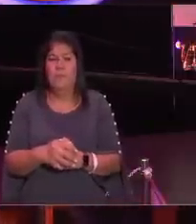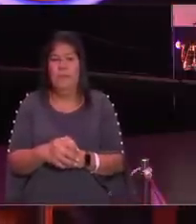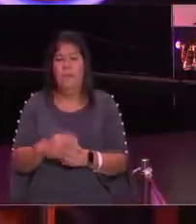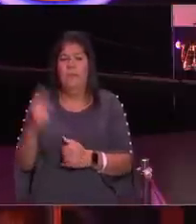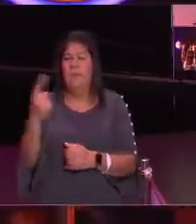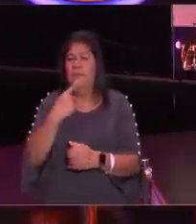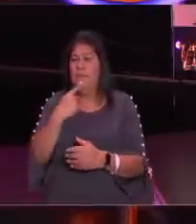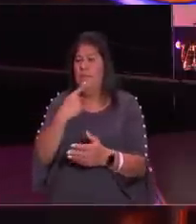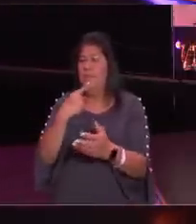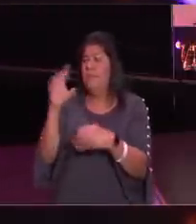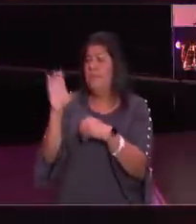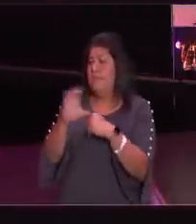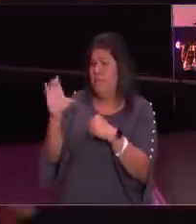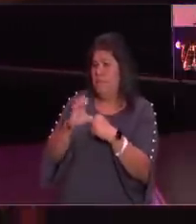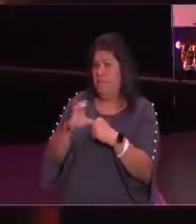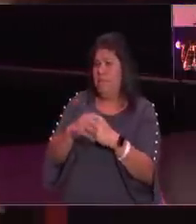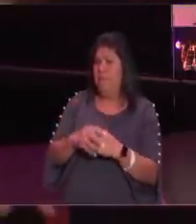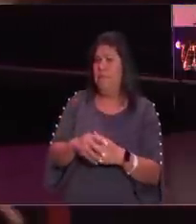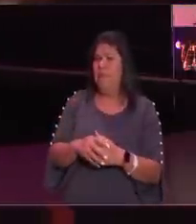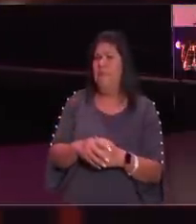Someone say the church.